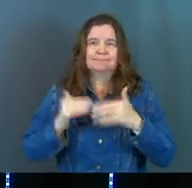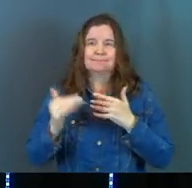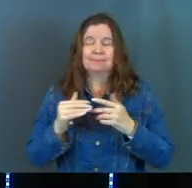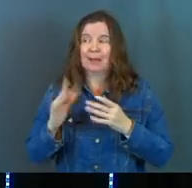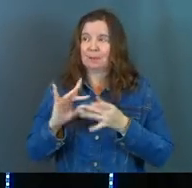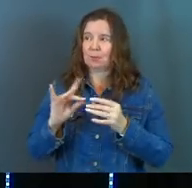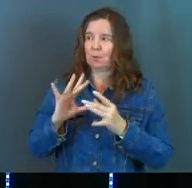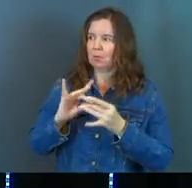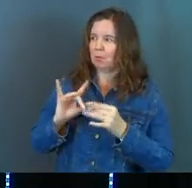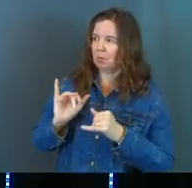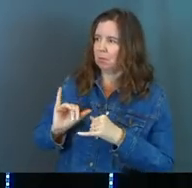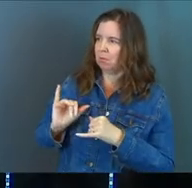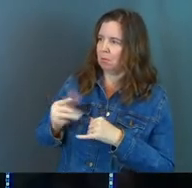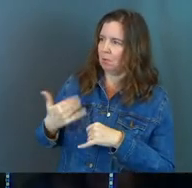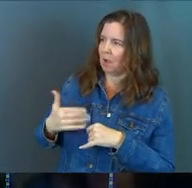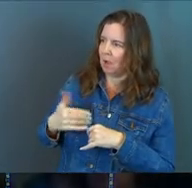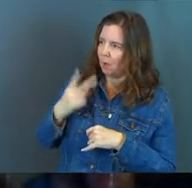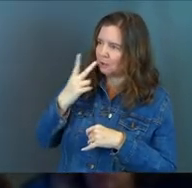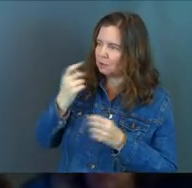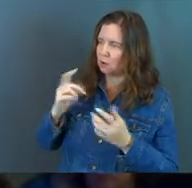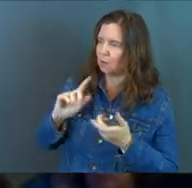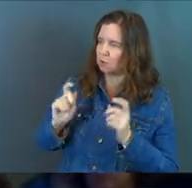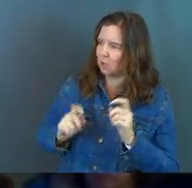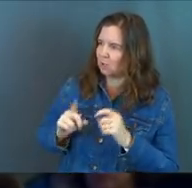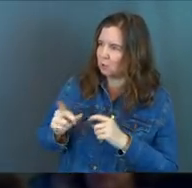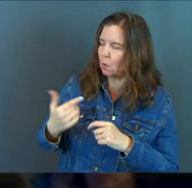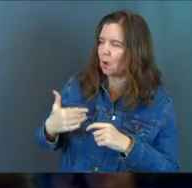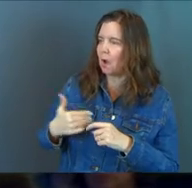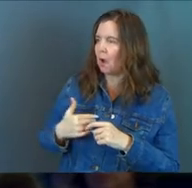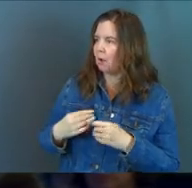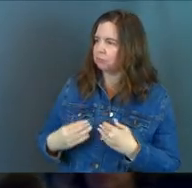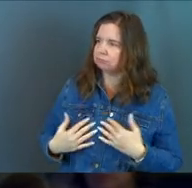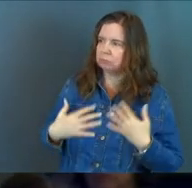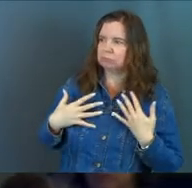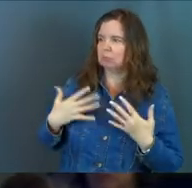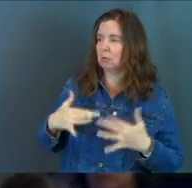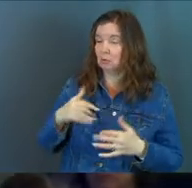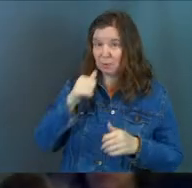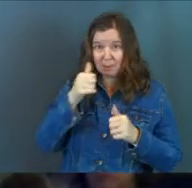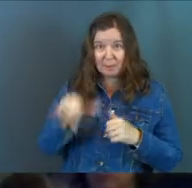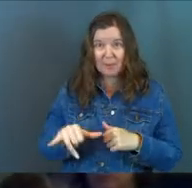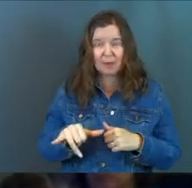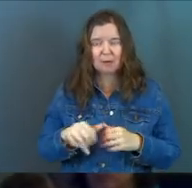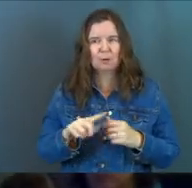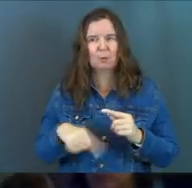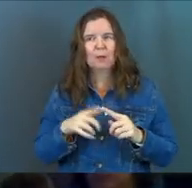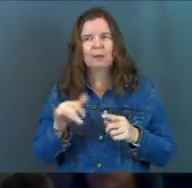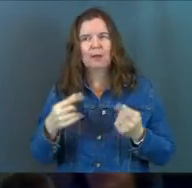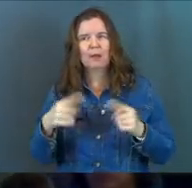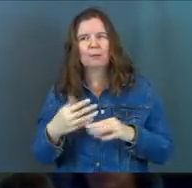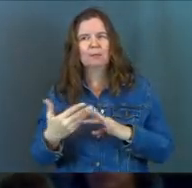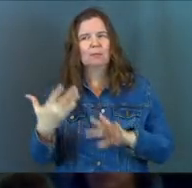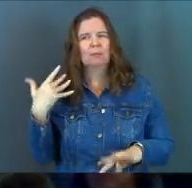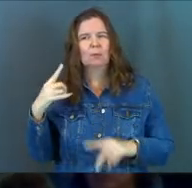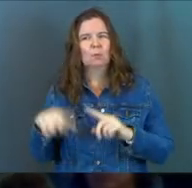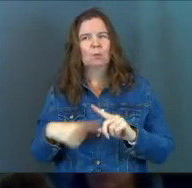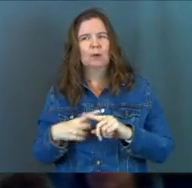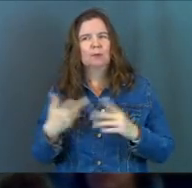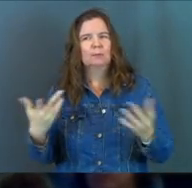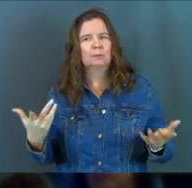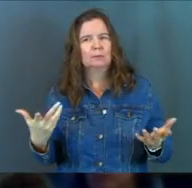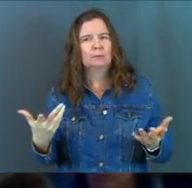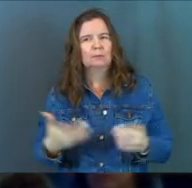were commenting to you about it? I see so much change in you. Do you remember that? How long ago was it?